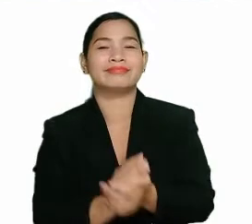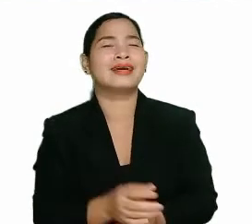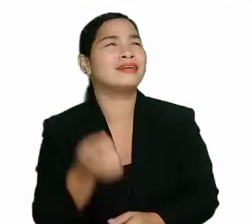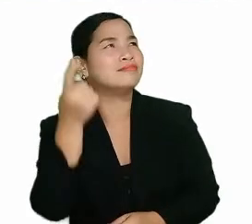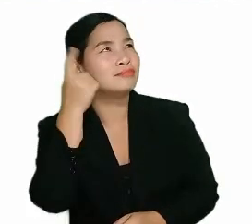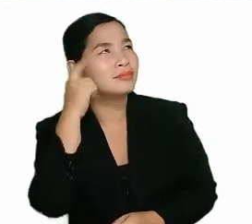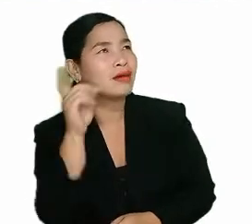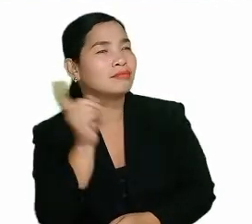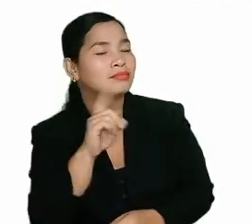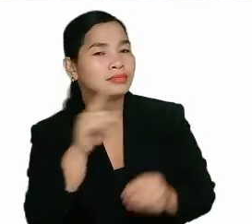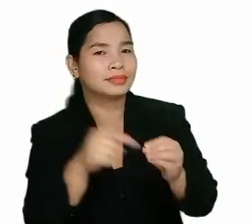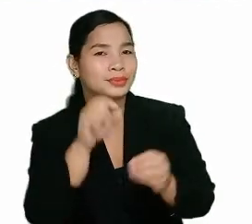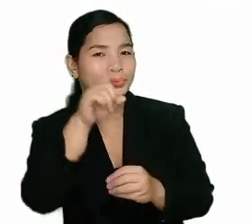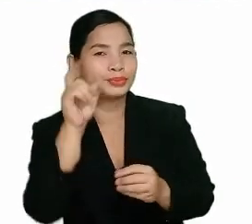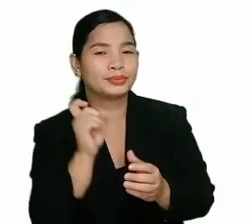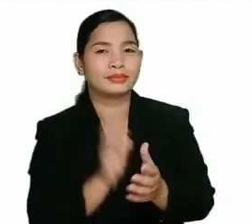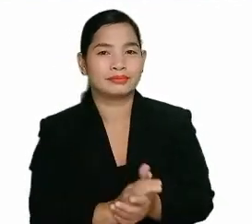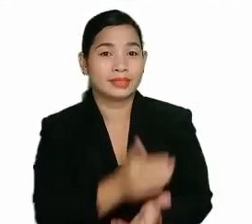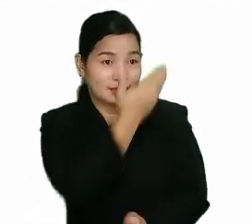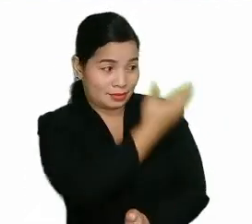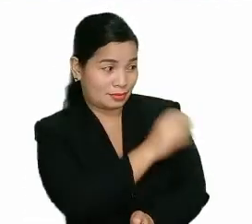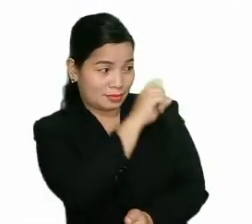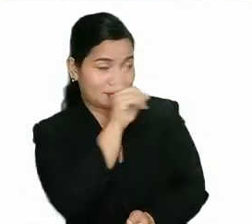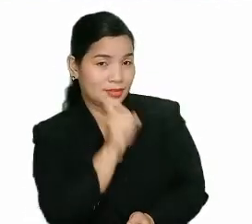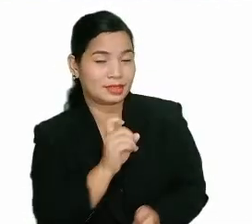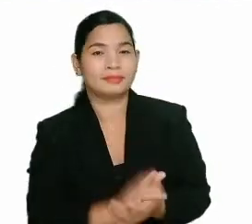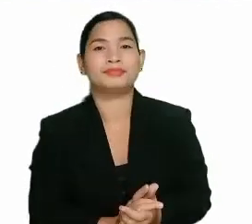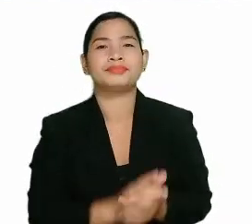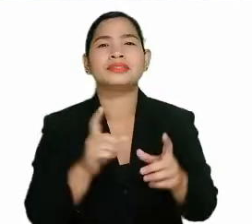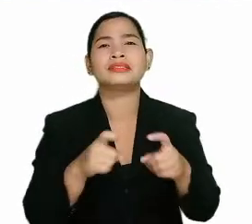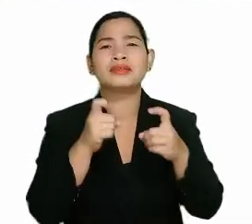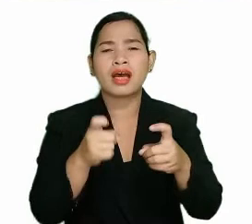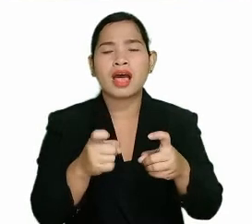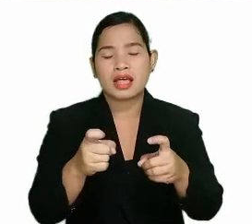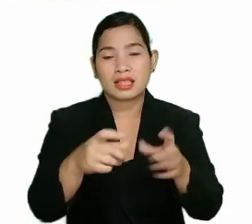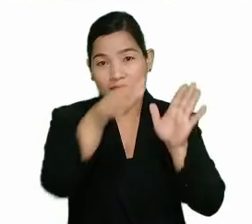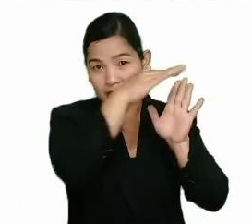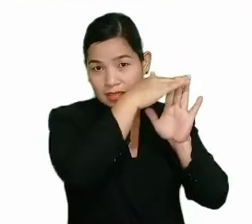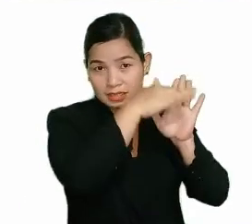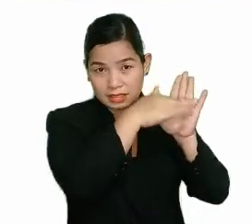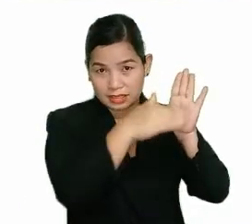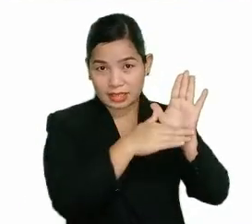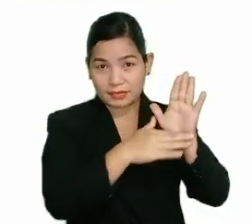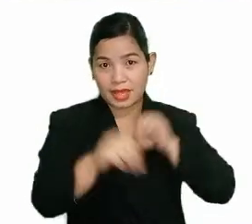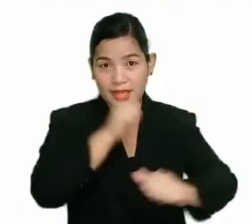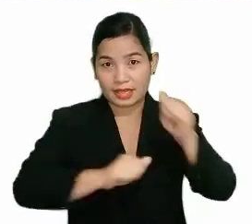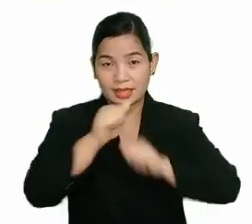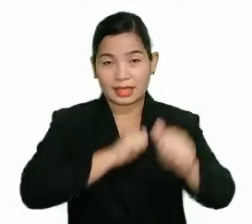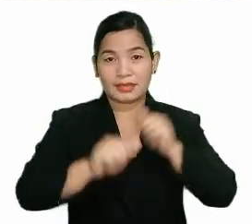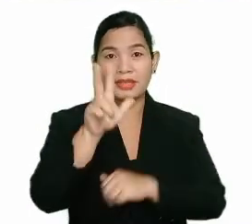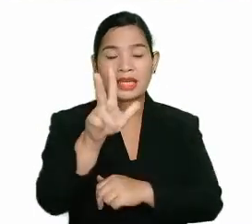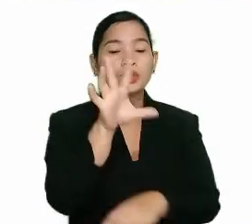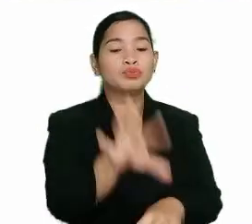the following questions. Given the list of cells in Activity 3, pick 3 of